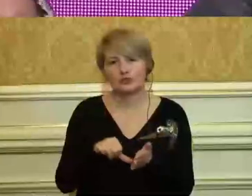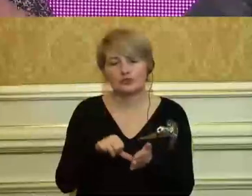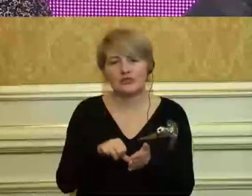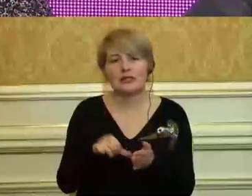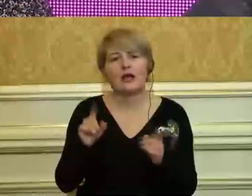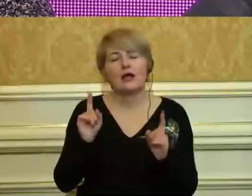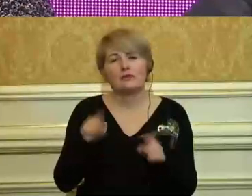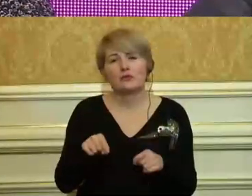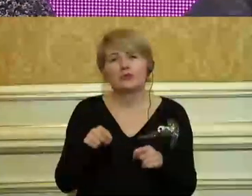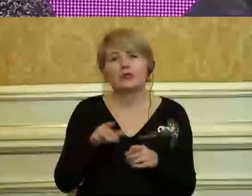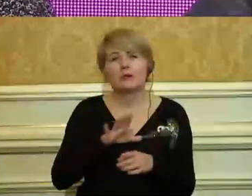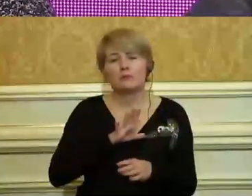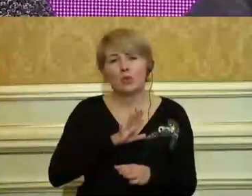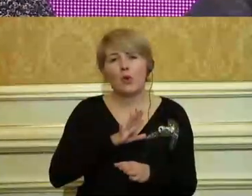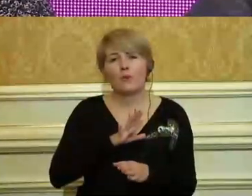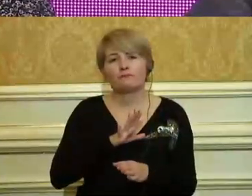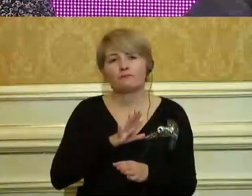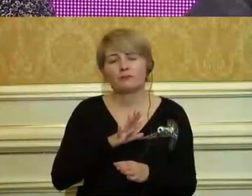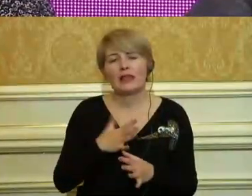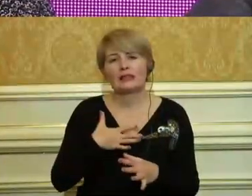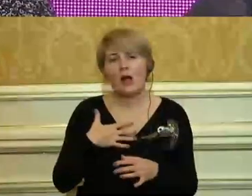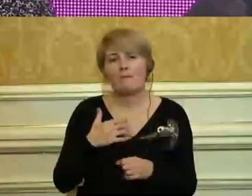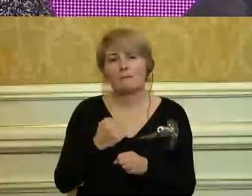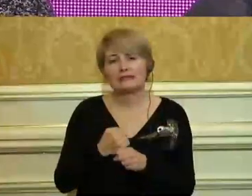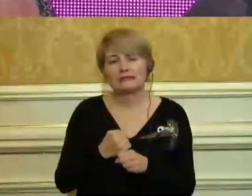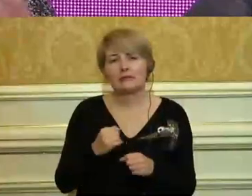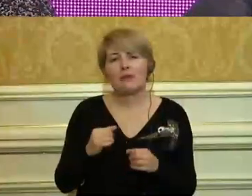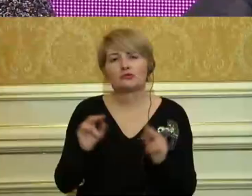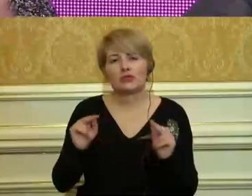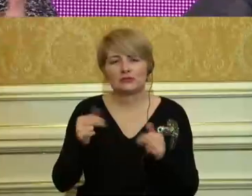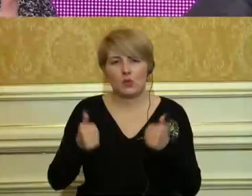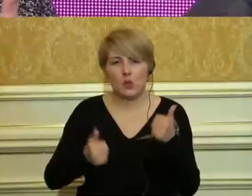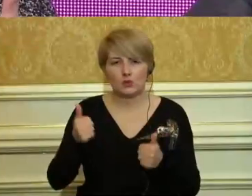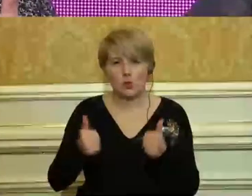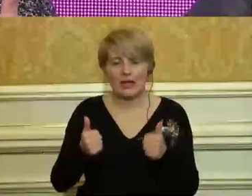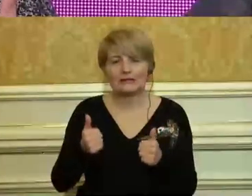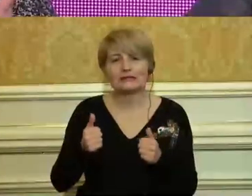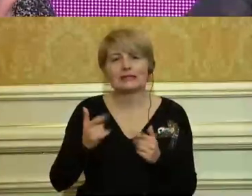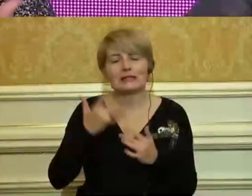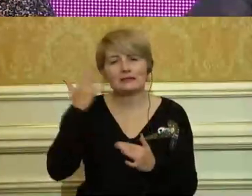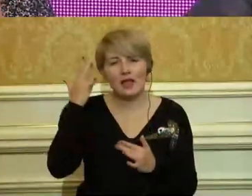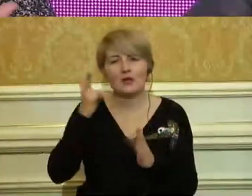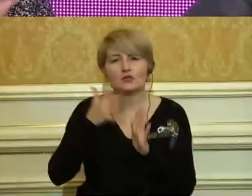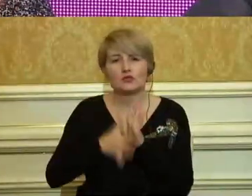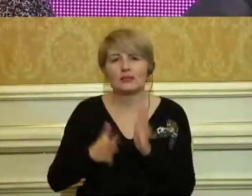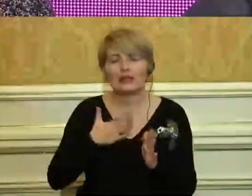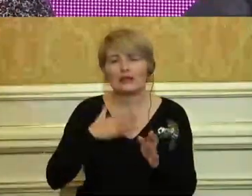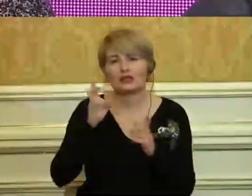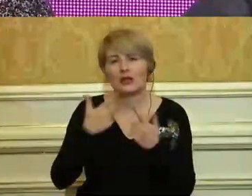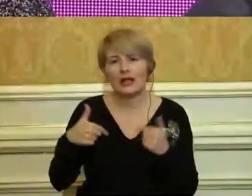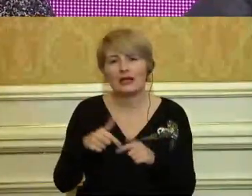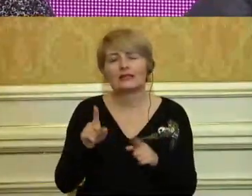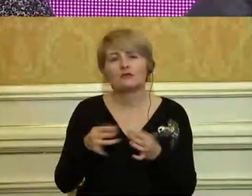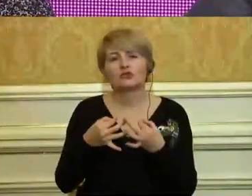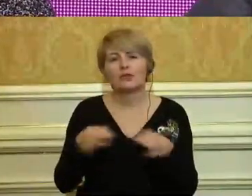of ideas and fair competition of understanding of the future of the country. So democracy based